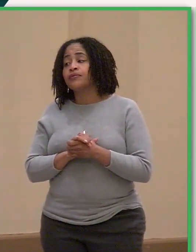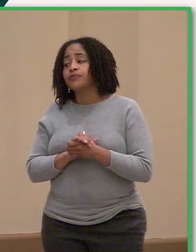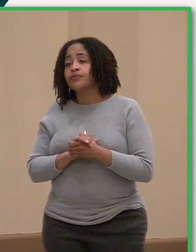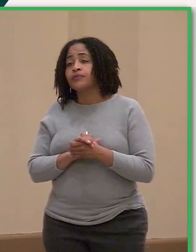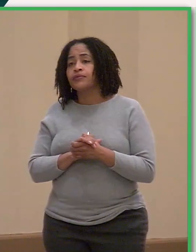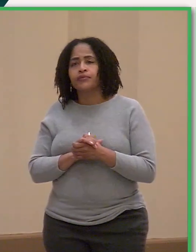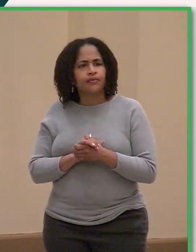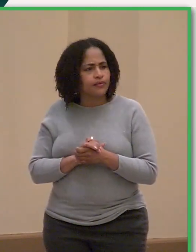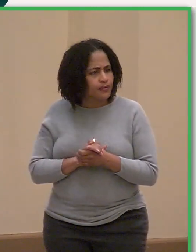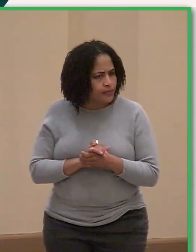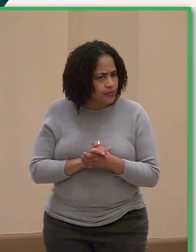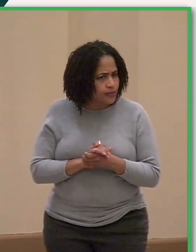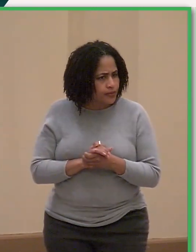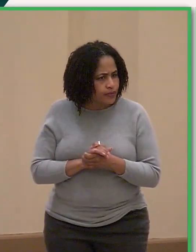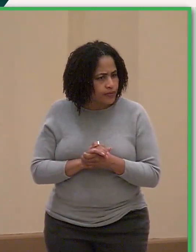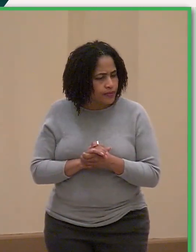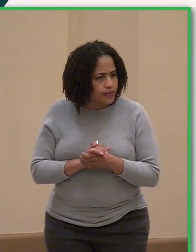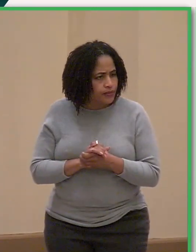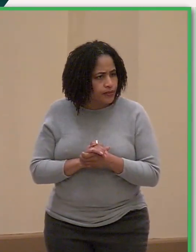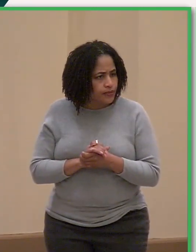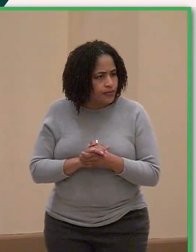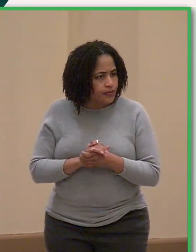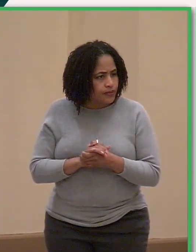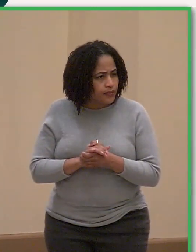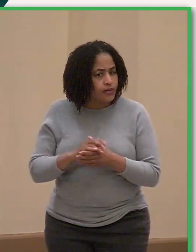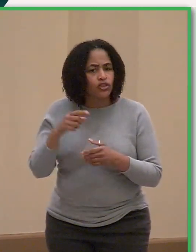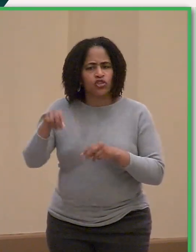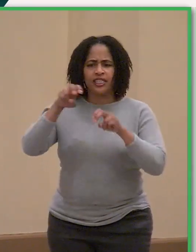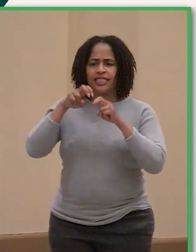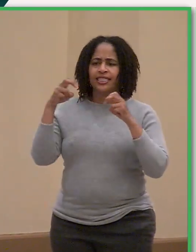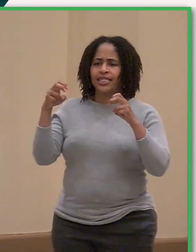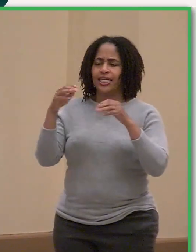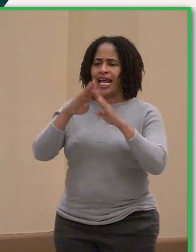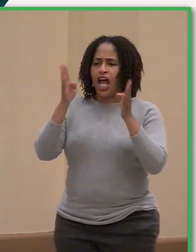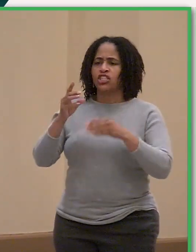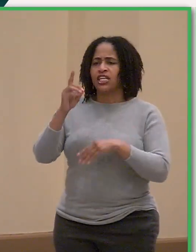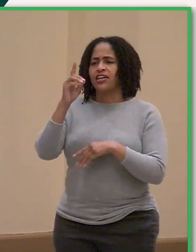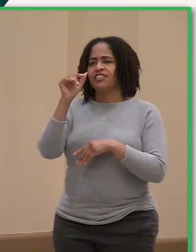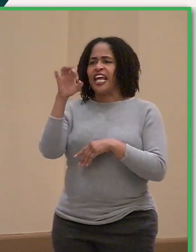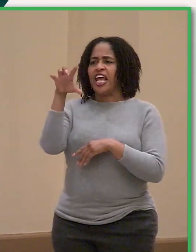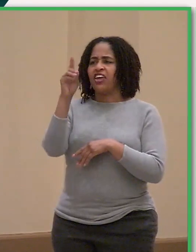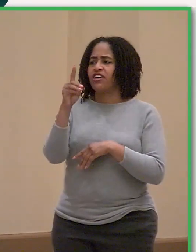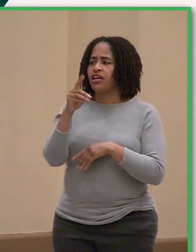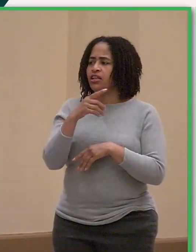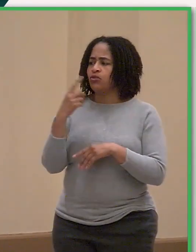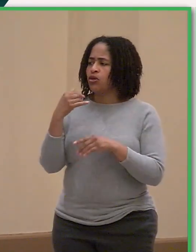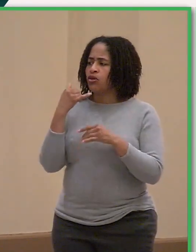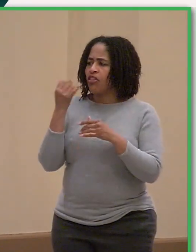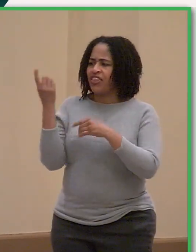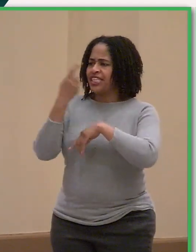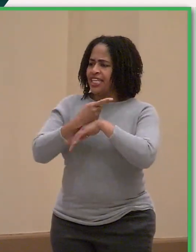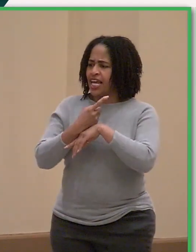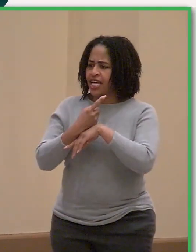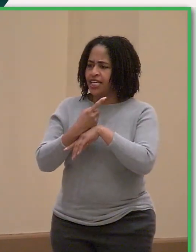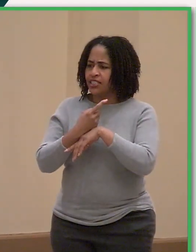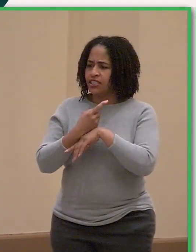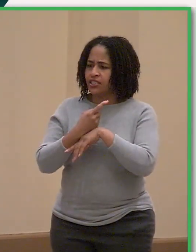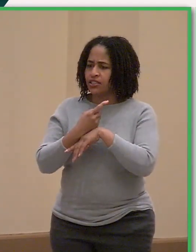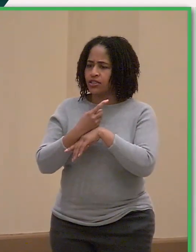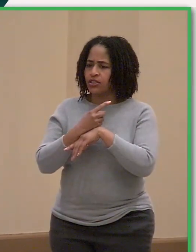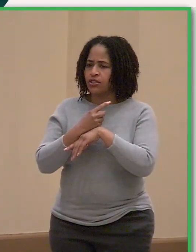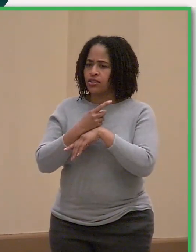To everybody within earshot, as y'all sit in the house of David, I recall the days when me and